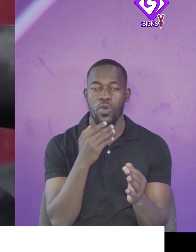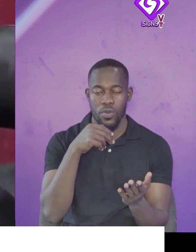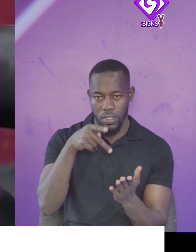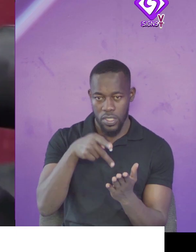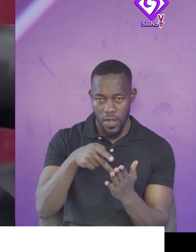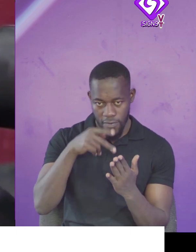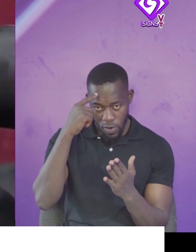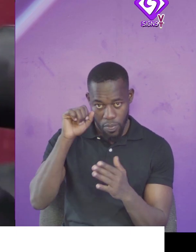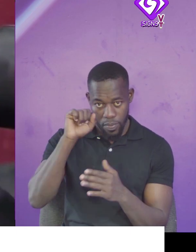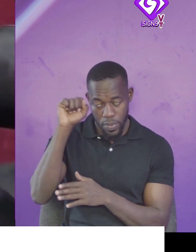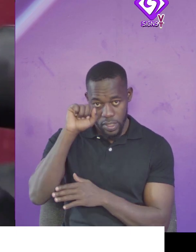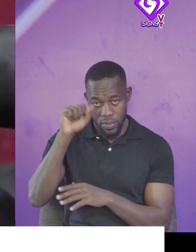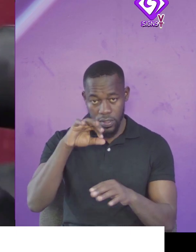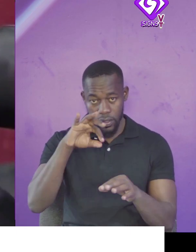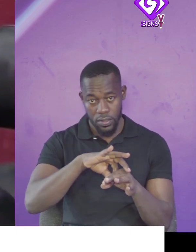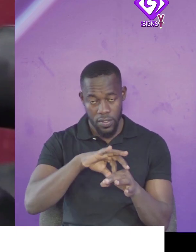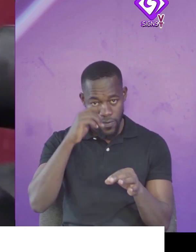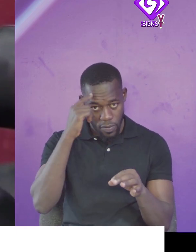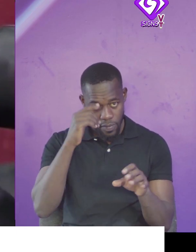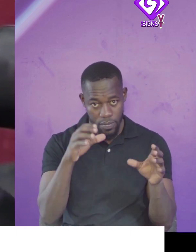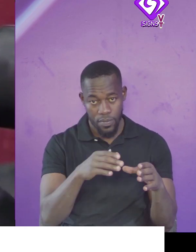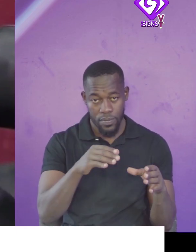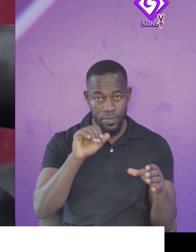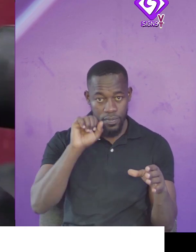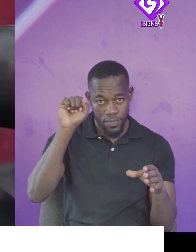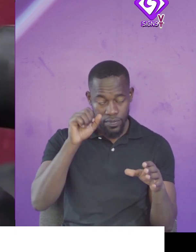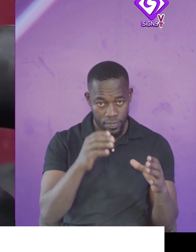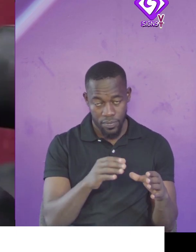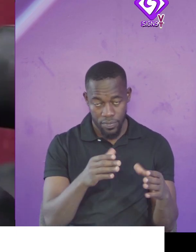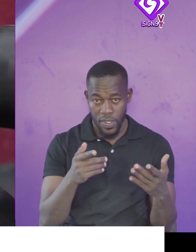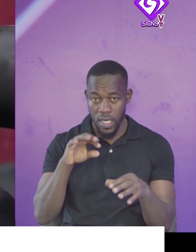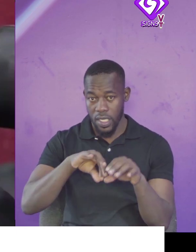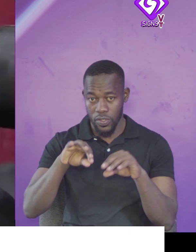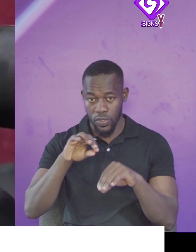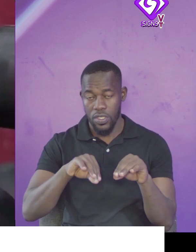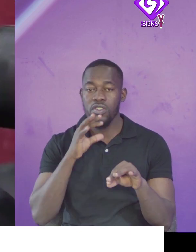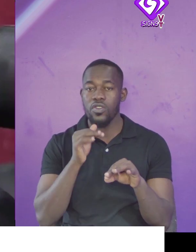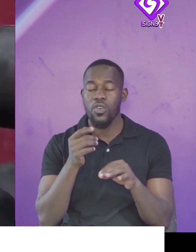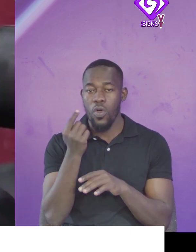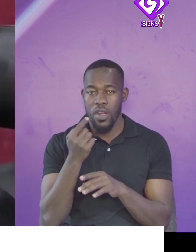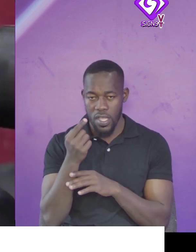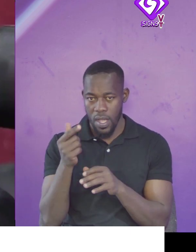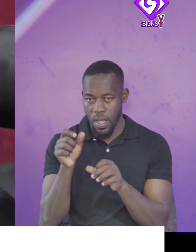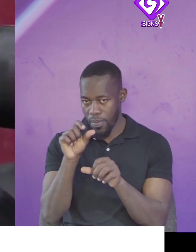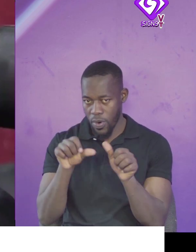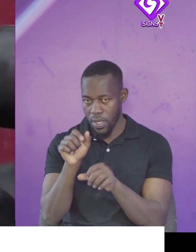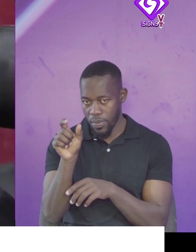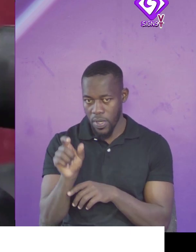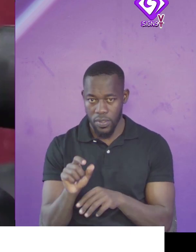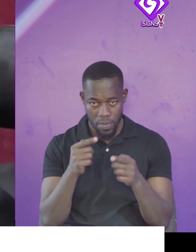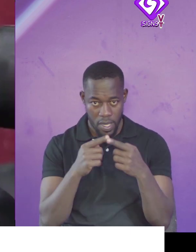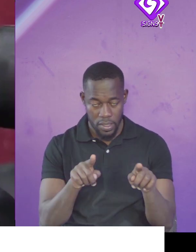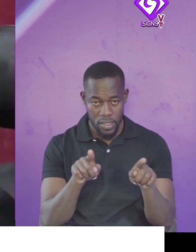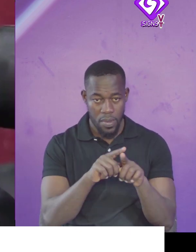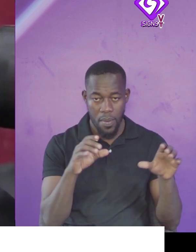party, it has to be appreciated that the election is not just about the person alone. Party affiliation and ideology also